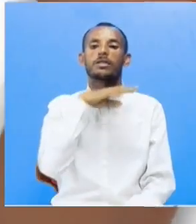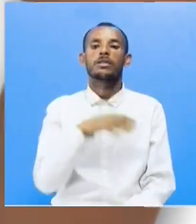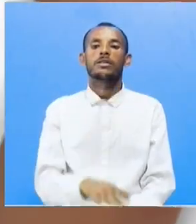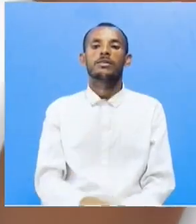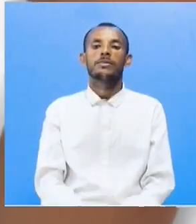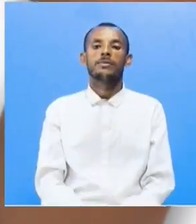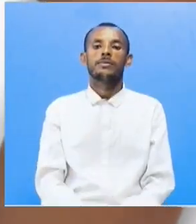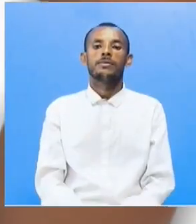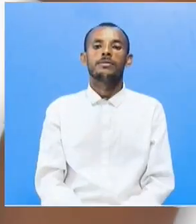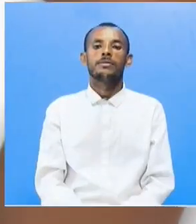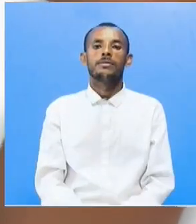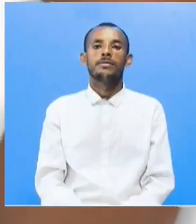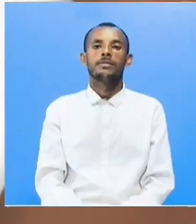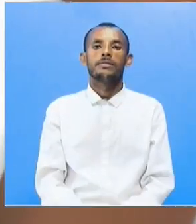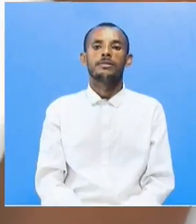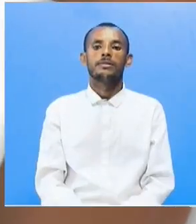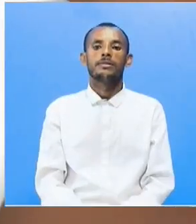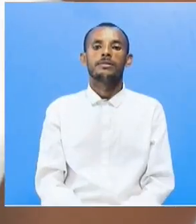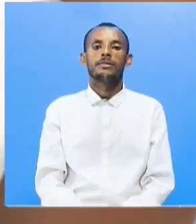damaged